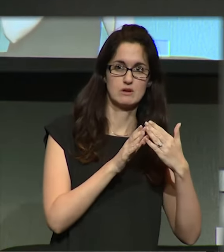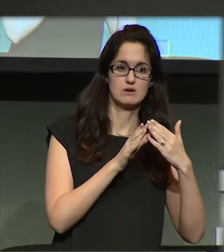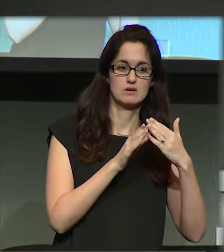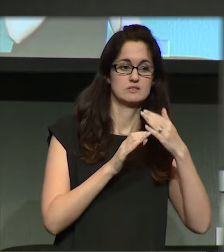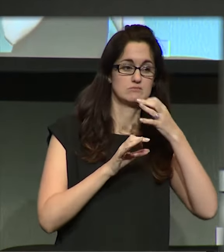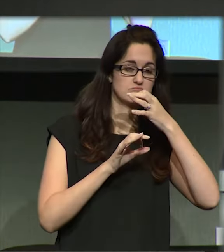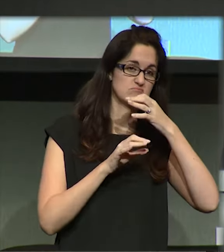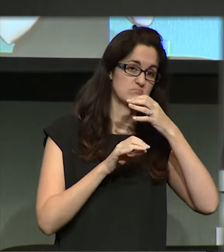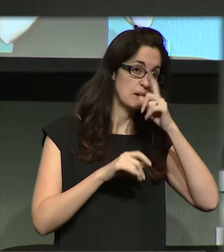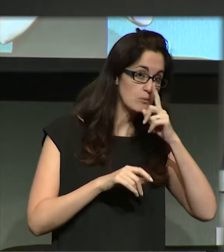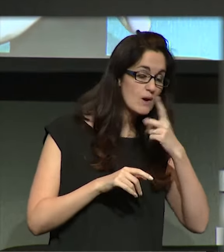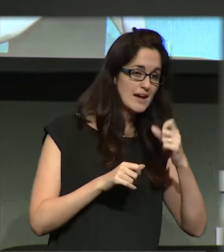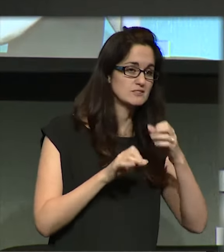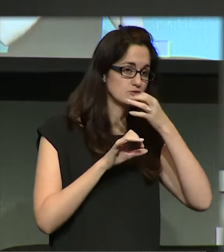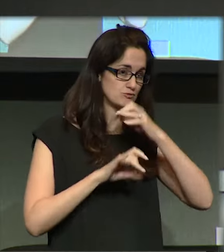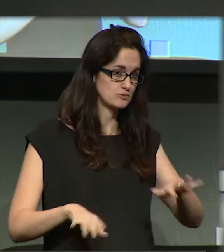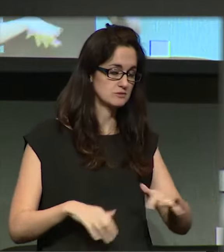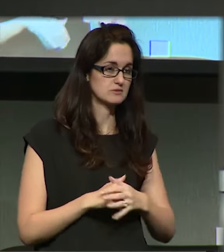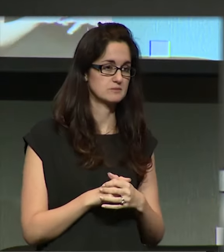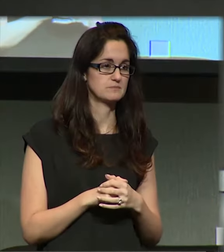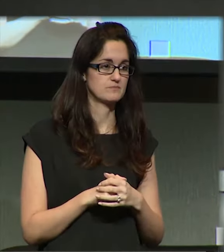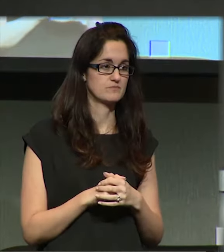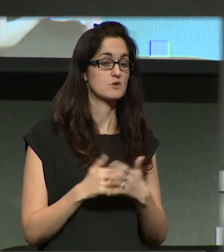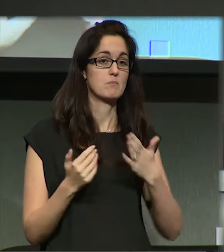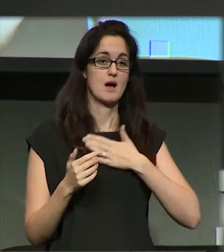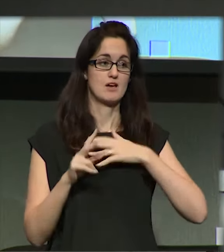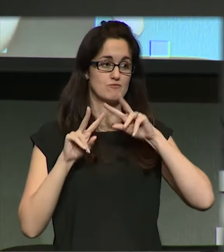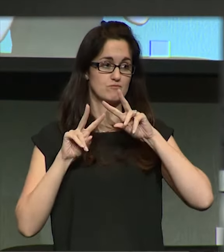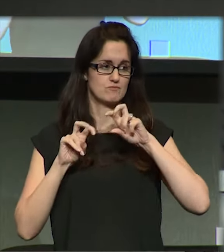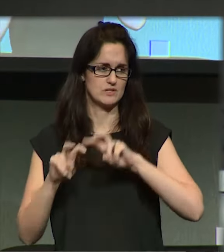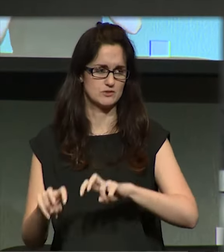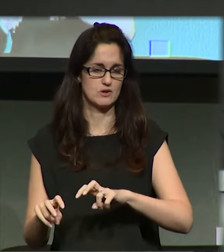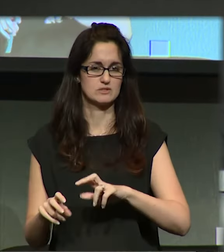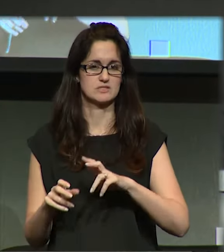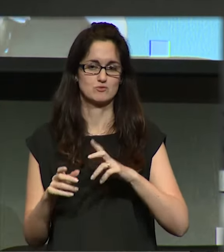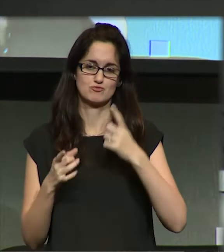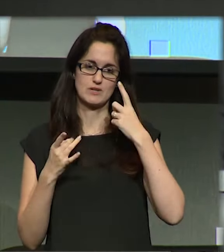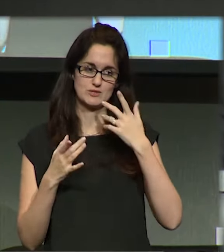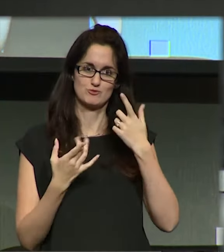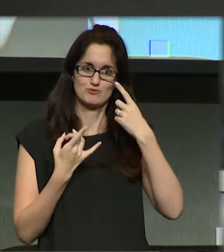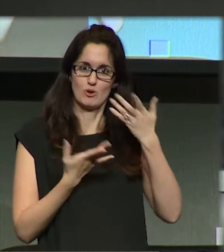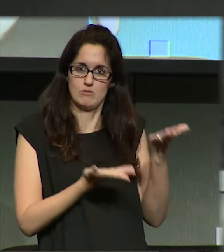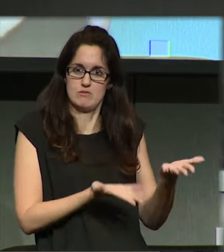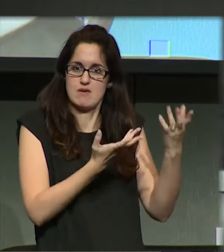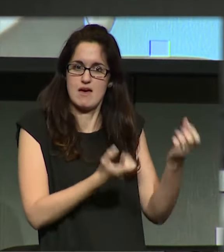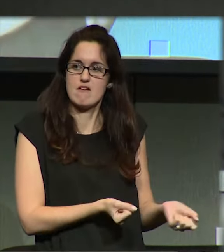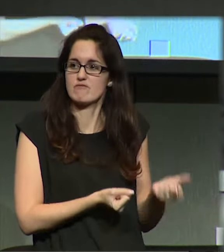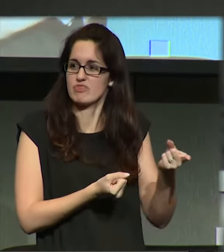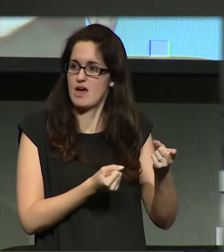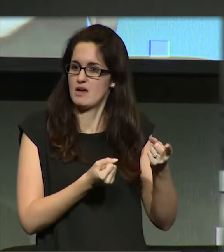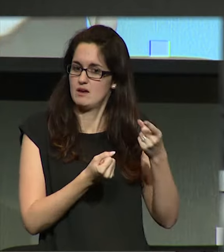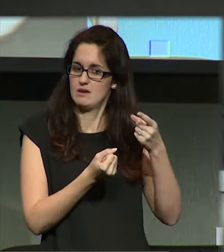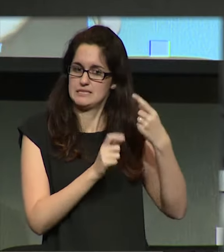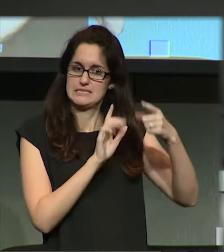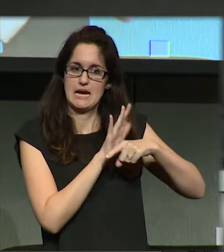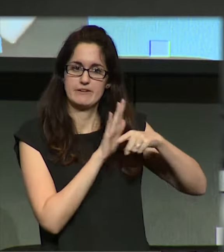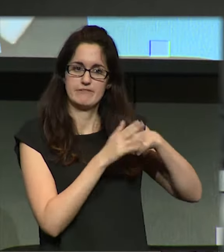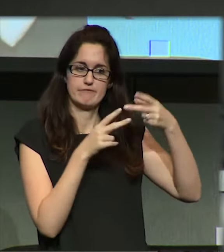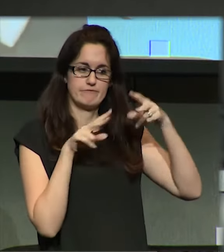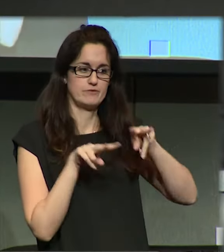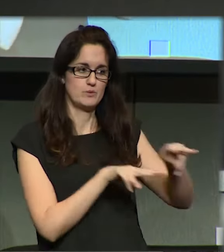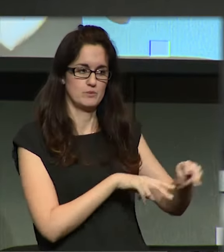in fact, I used my PhD research to quantify the existence of this stereotype in an empirical sense. So when we look at things